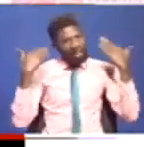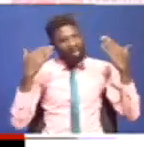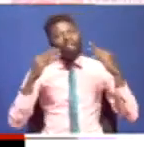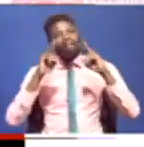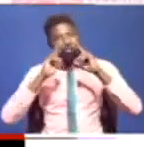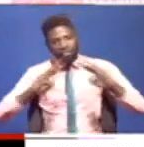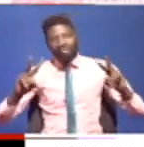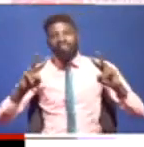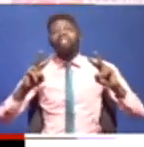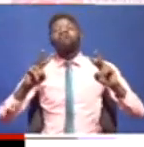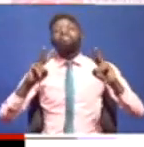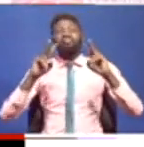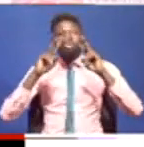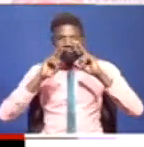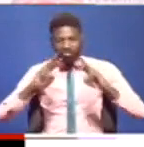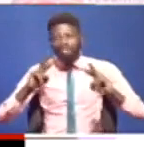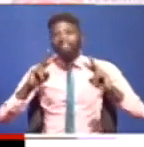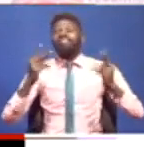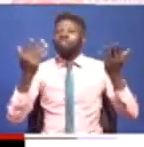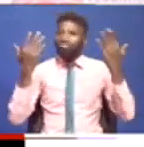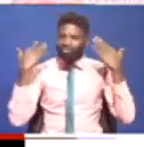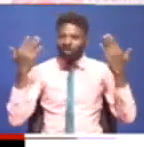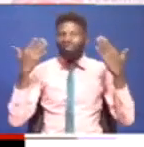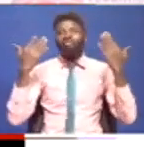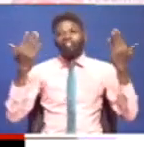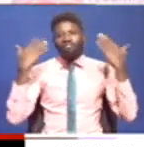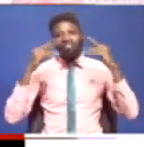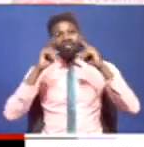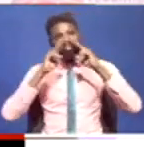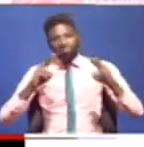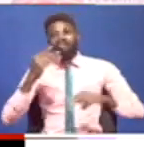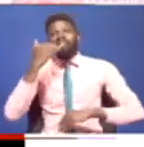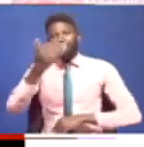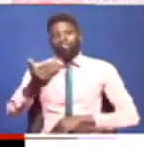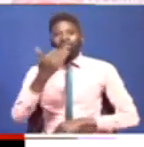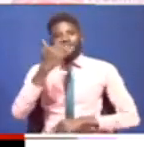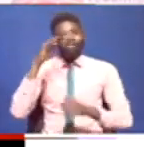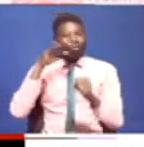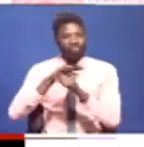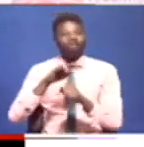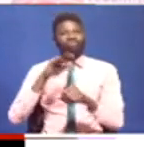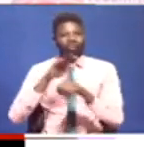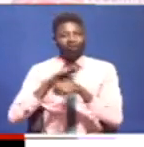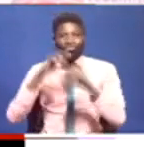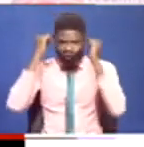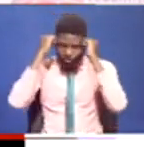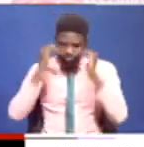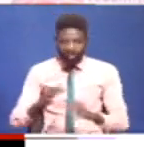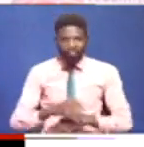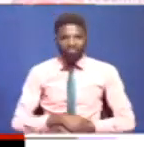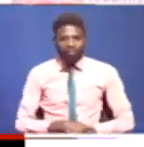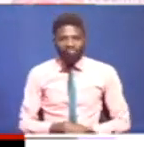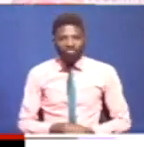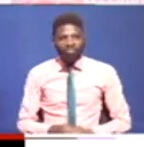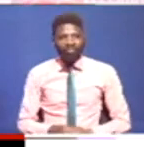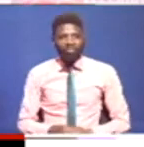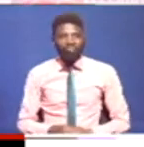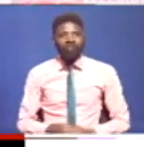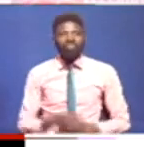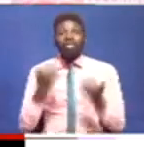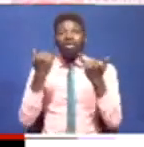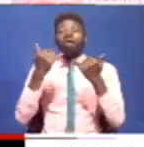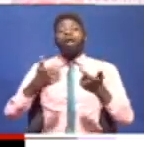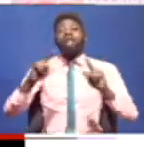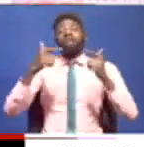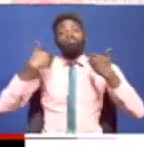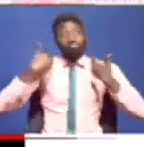Amani. Milele. Amani. Amani. Milele. Thank you very much. Very good students. Now, allow me,